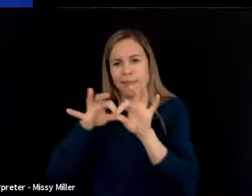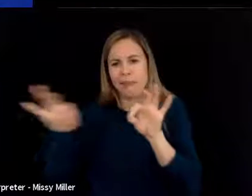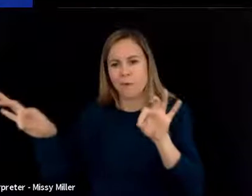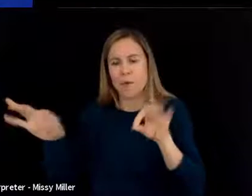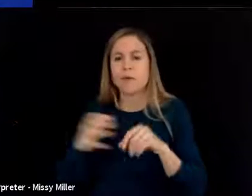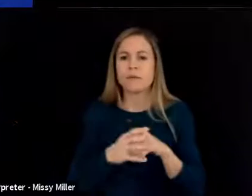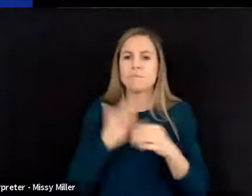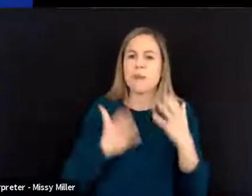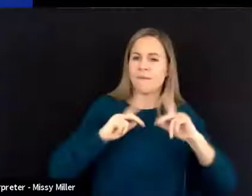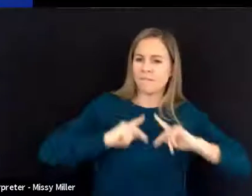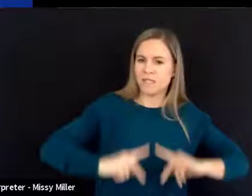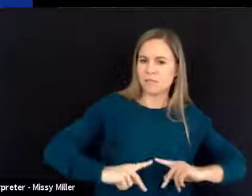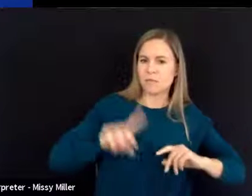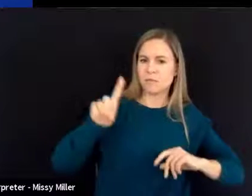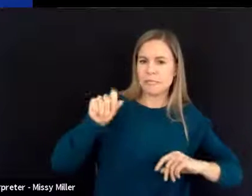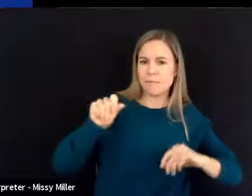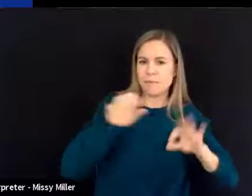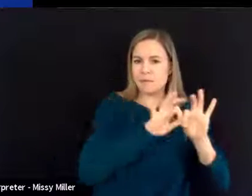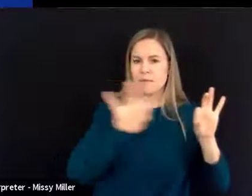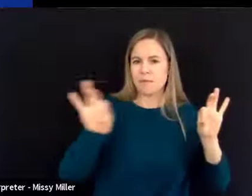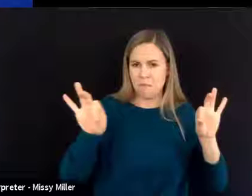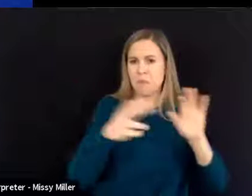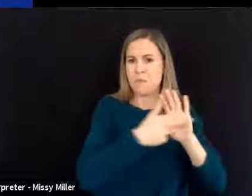physical disability.